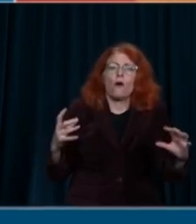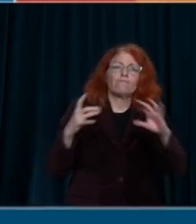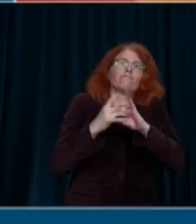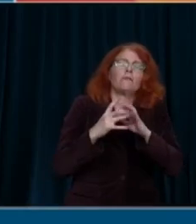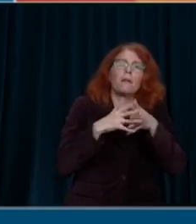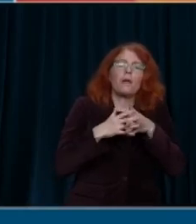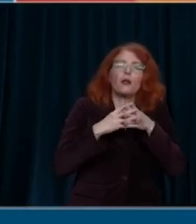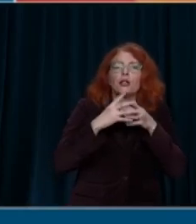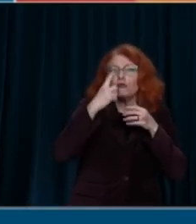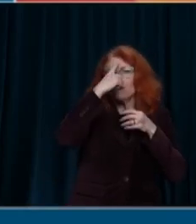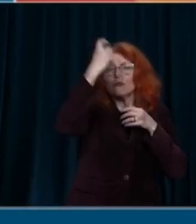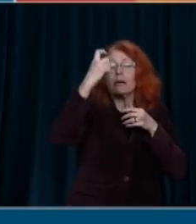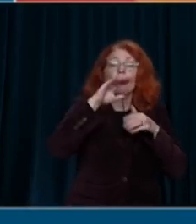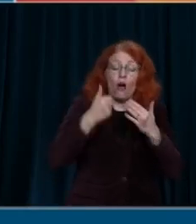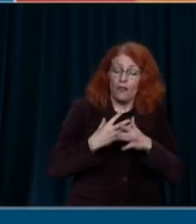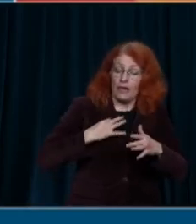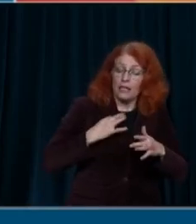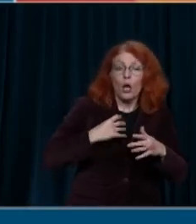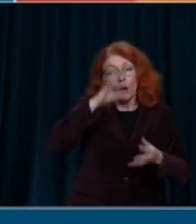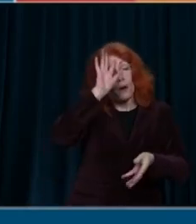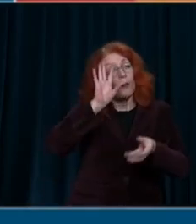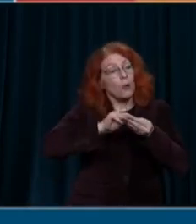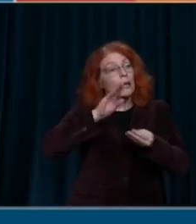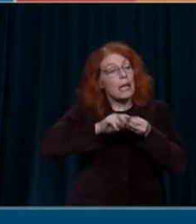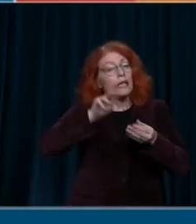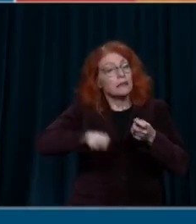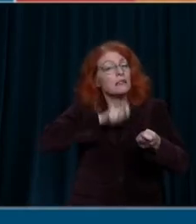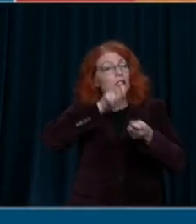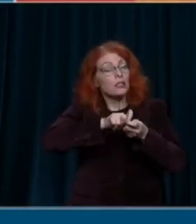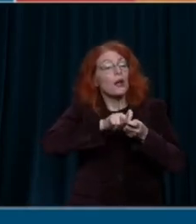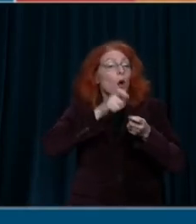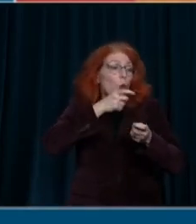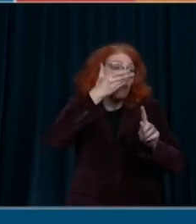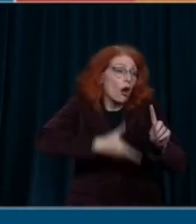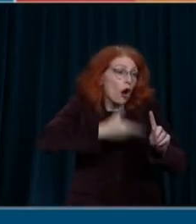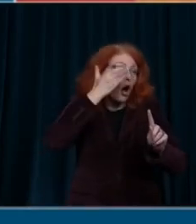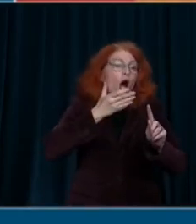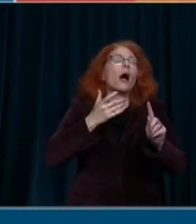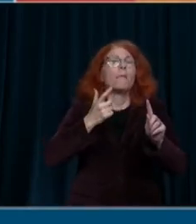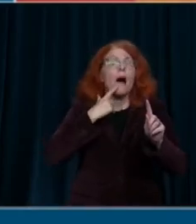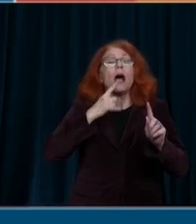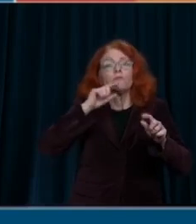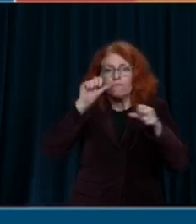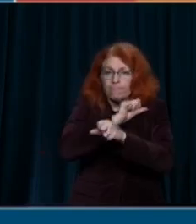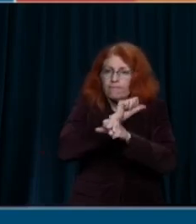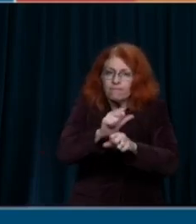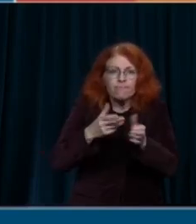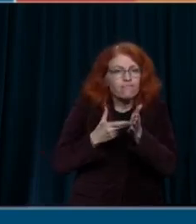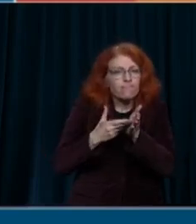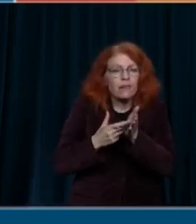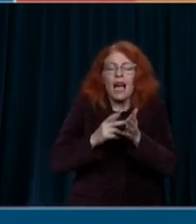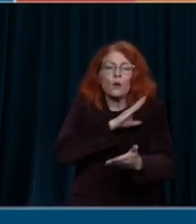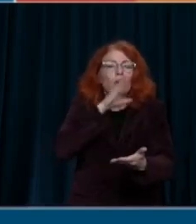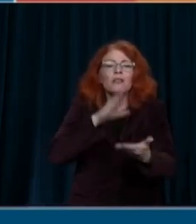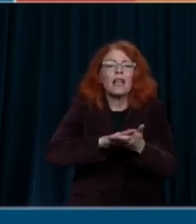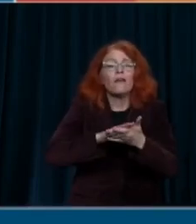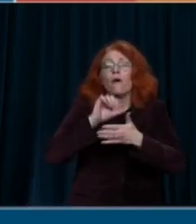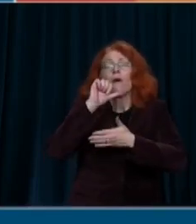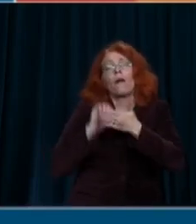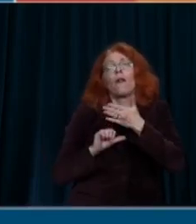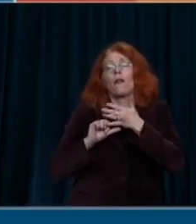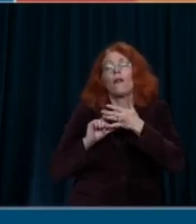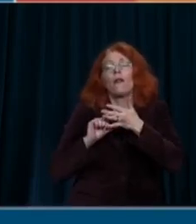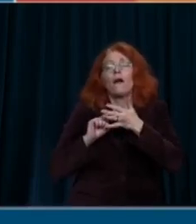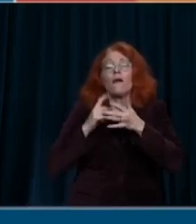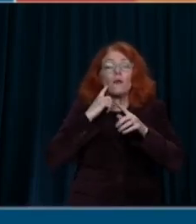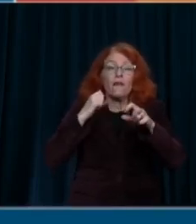while all these other candidates are going to pretend that they're a certain thing, I am the true, real deal, and I will never back down from the fight of